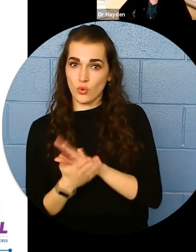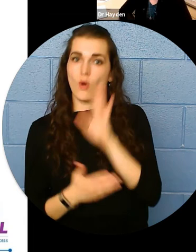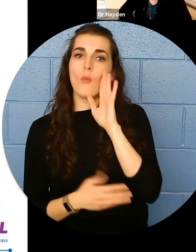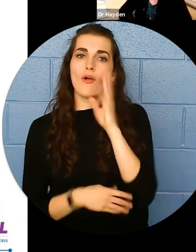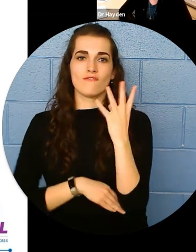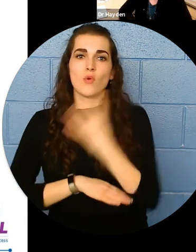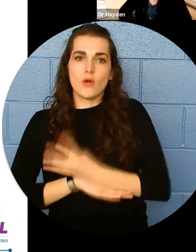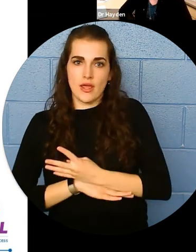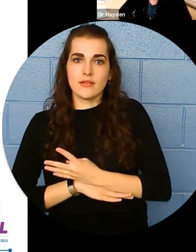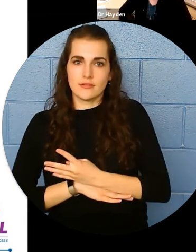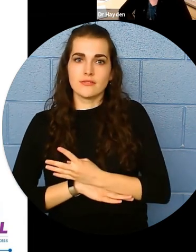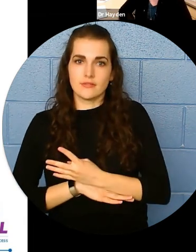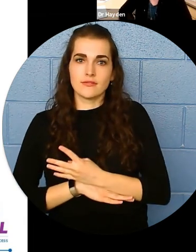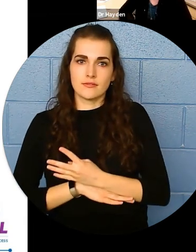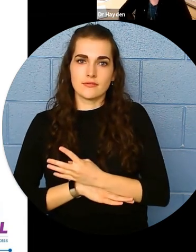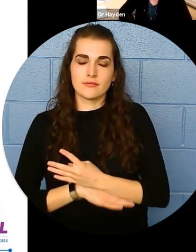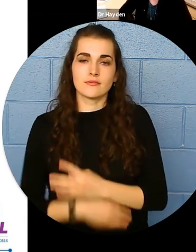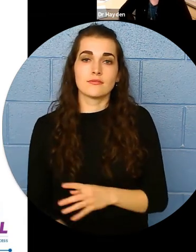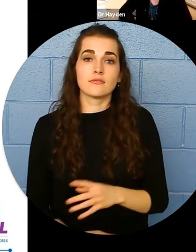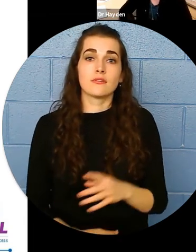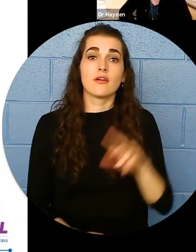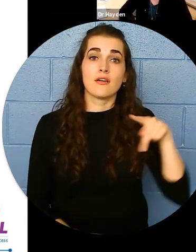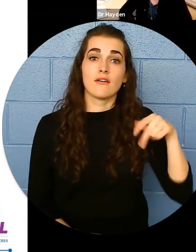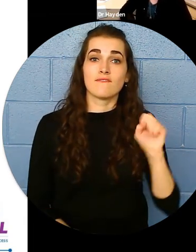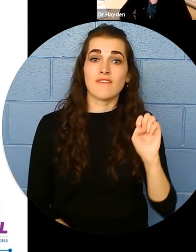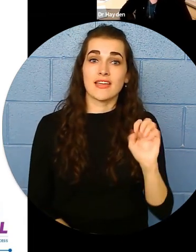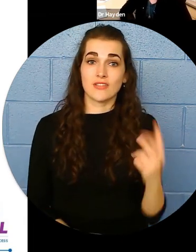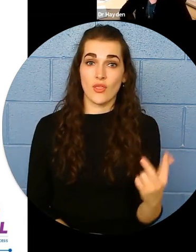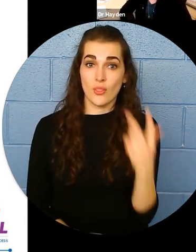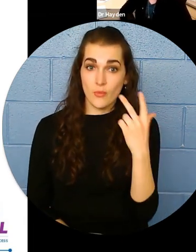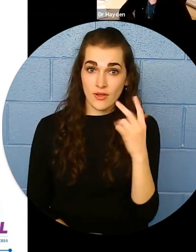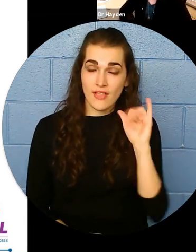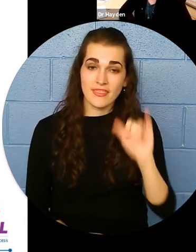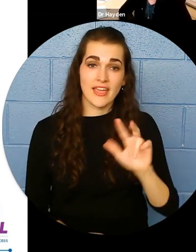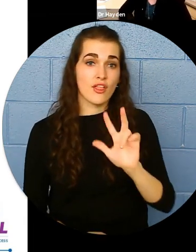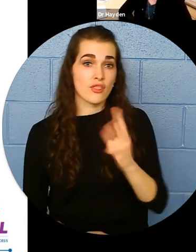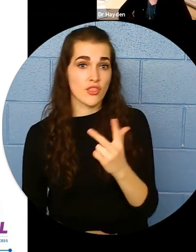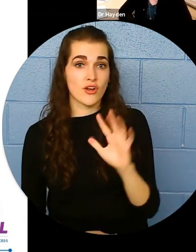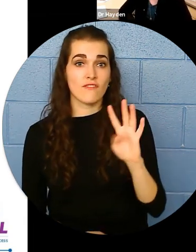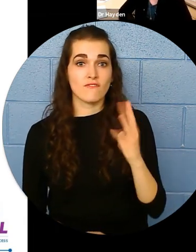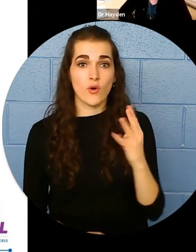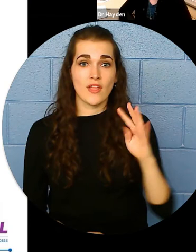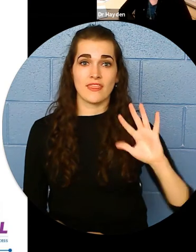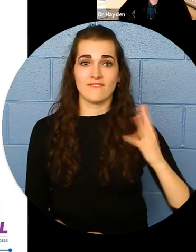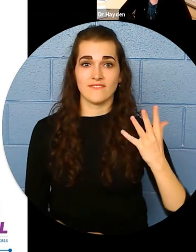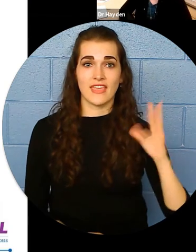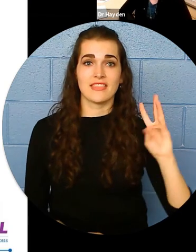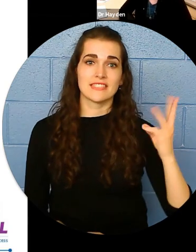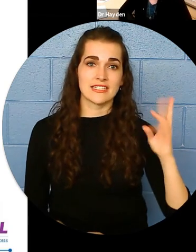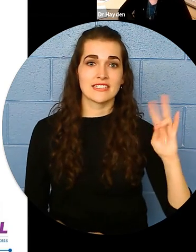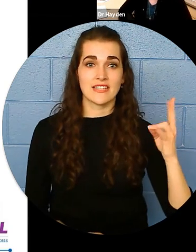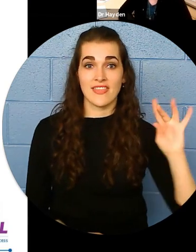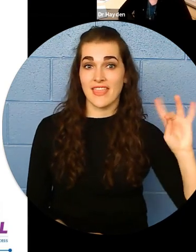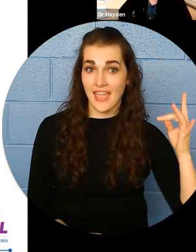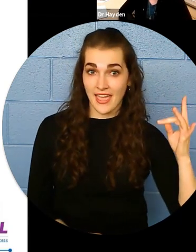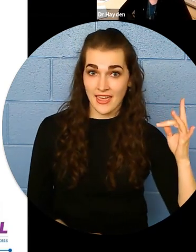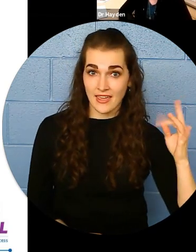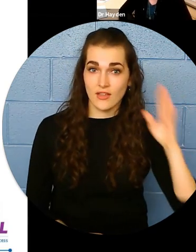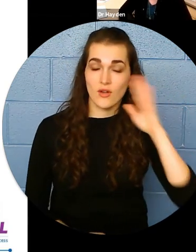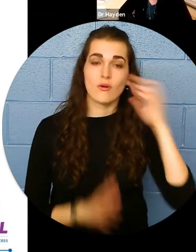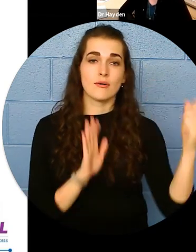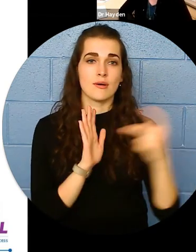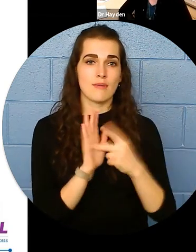coming 4 days a week. Then our phase three students, which is our 3rd grade through 8th grade, will begin phasing in on March